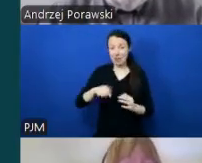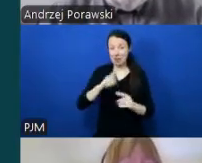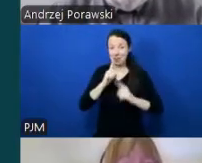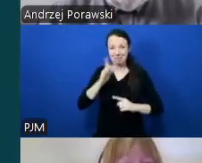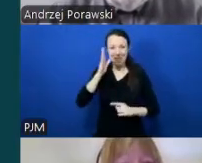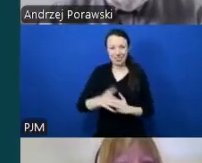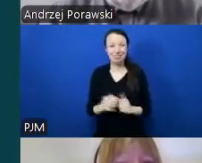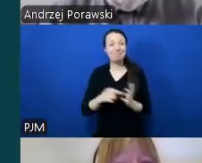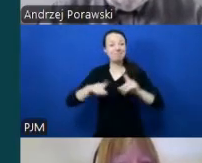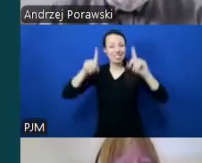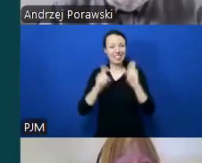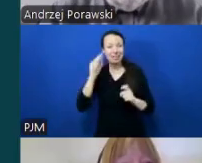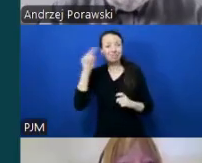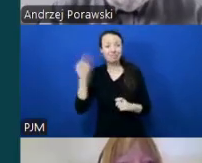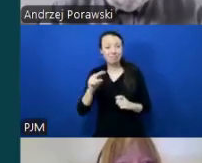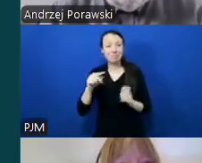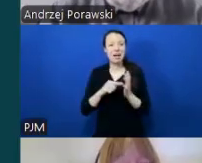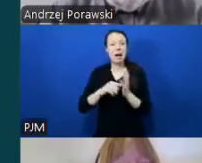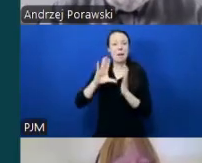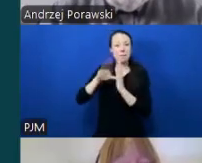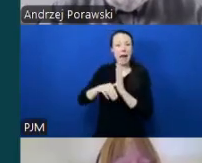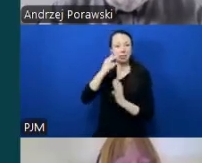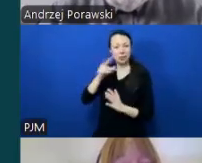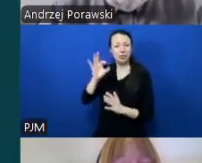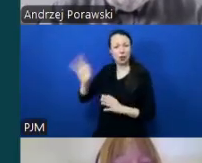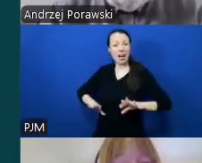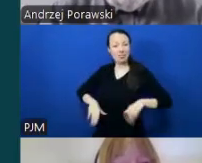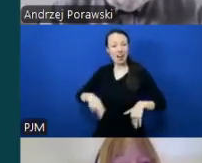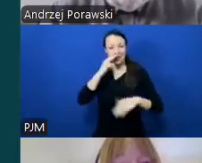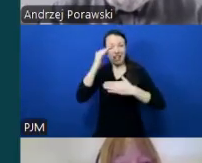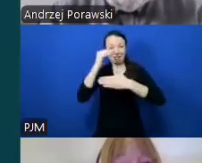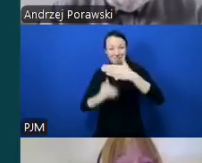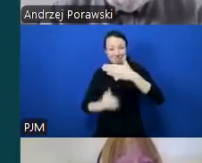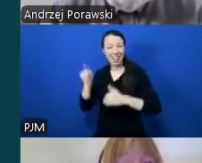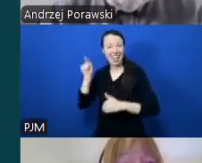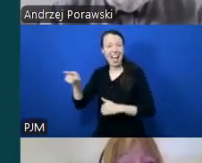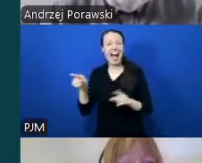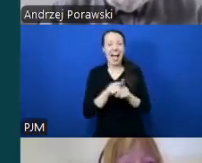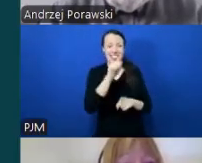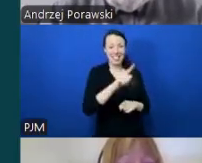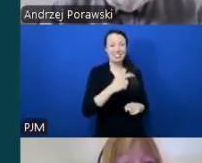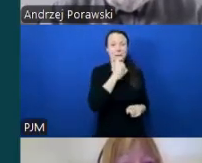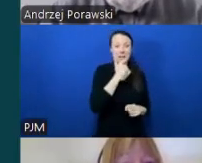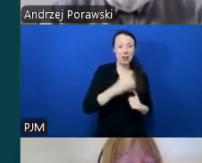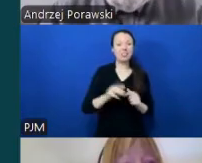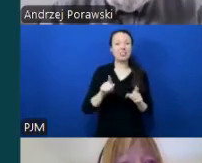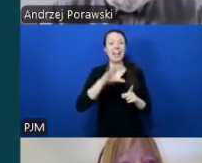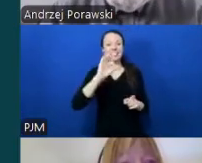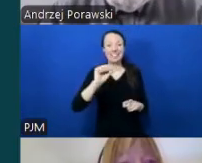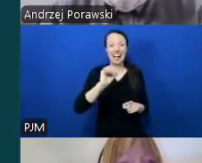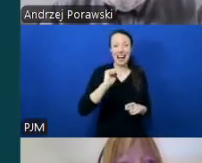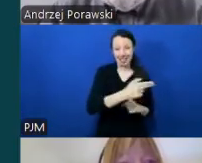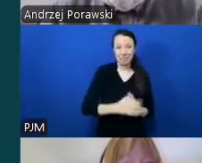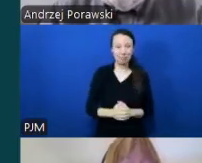Today we'll start with the sponge city concept, and we'll see St. Gallen and